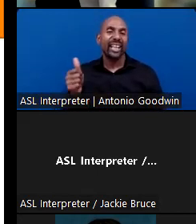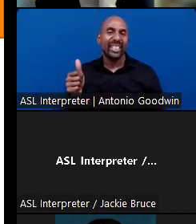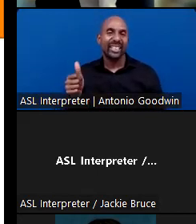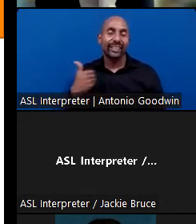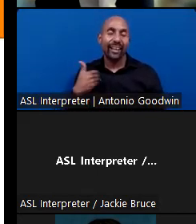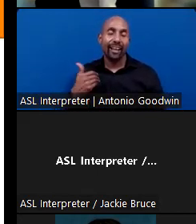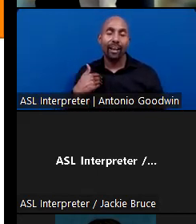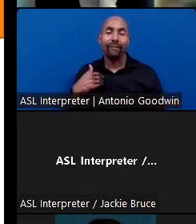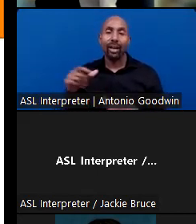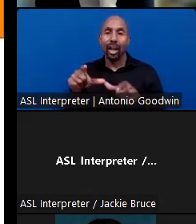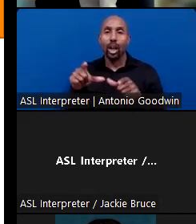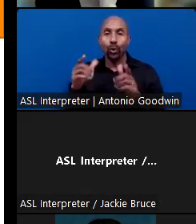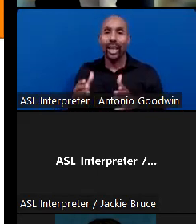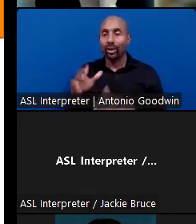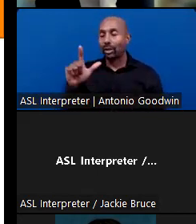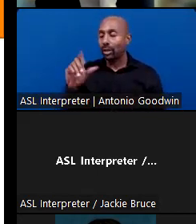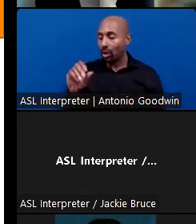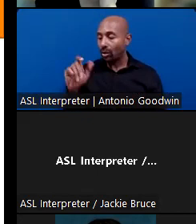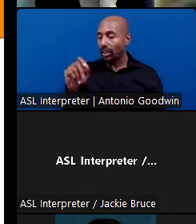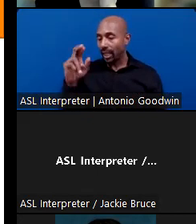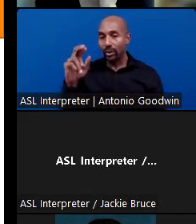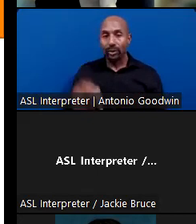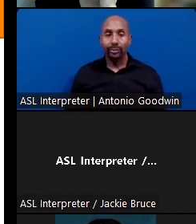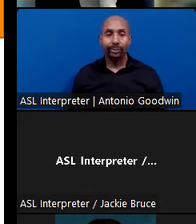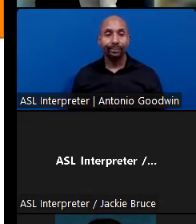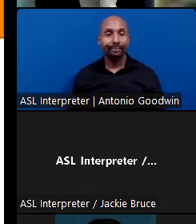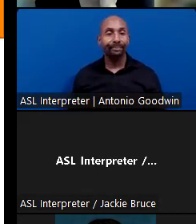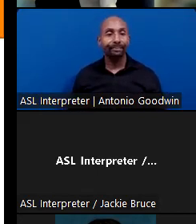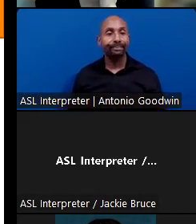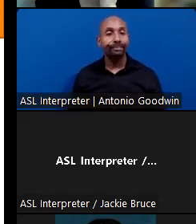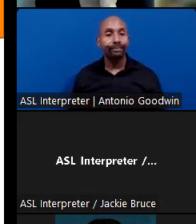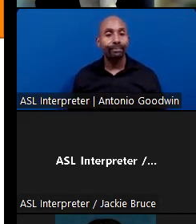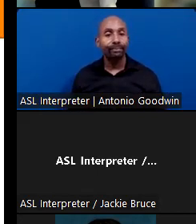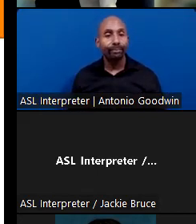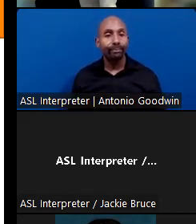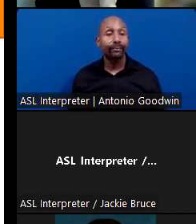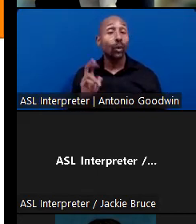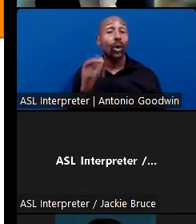on here, but you can Google test to treat, or you can call